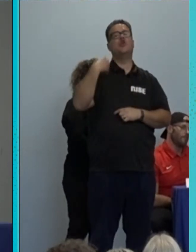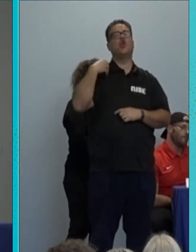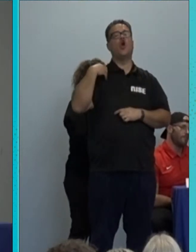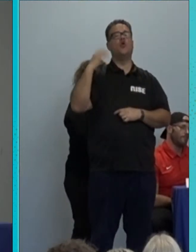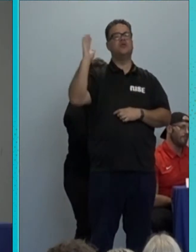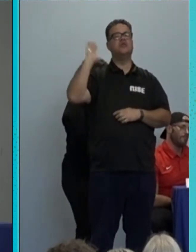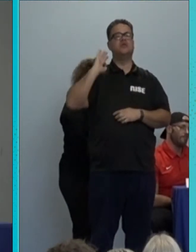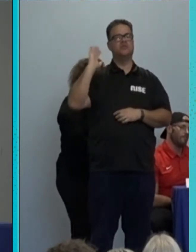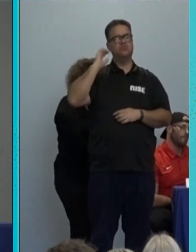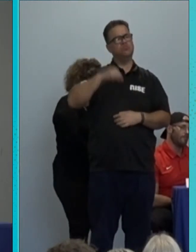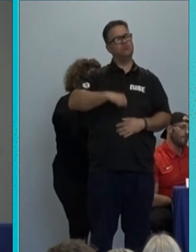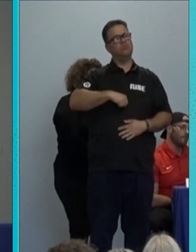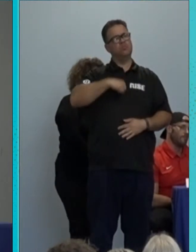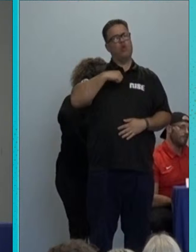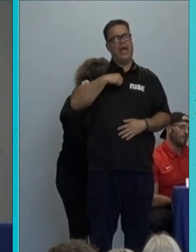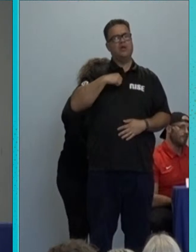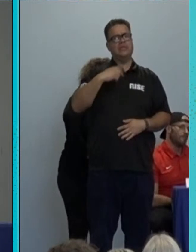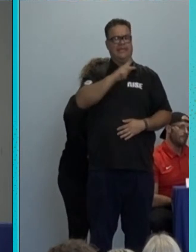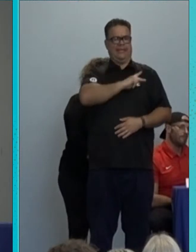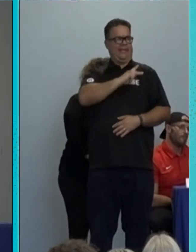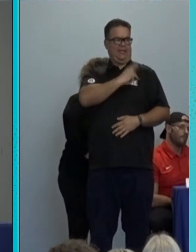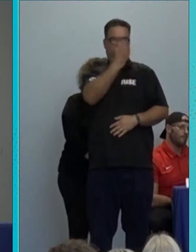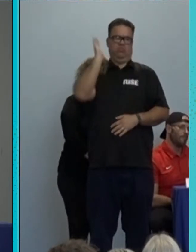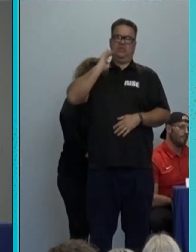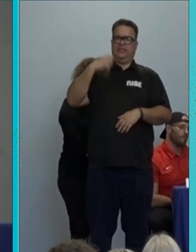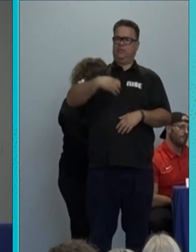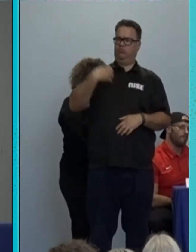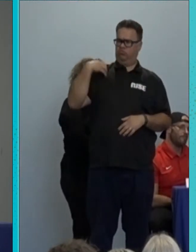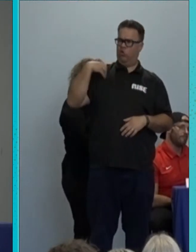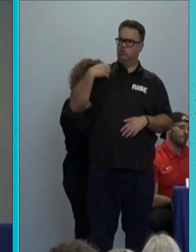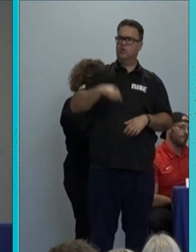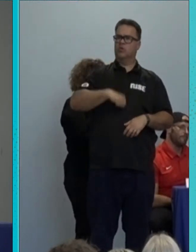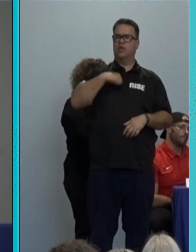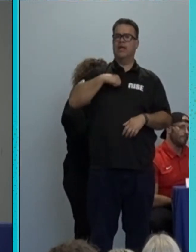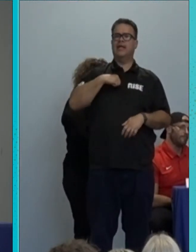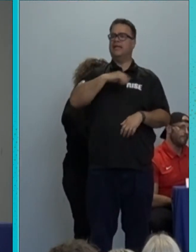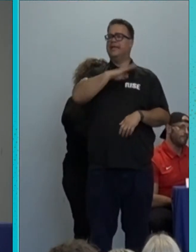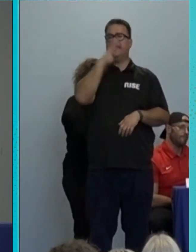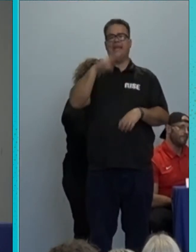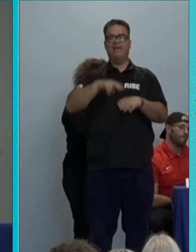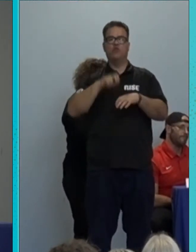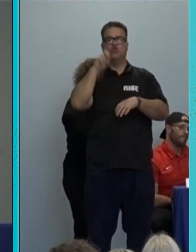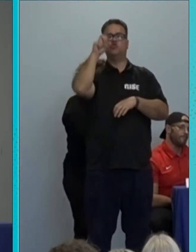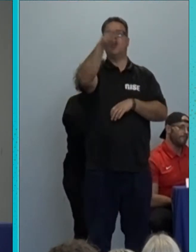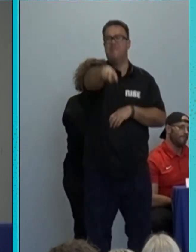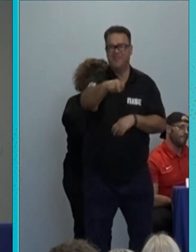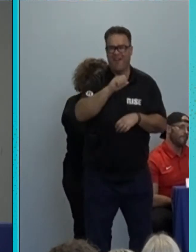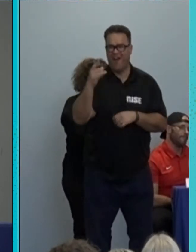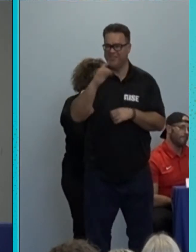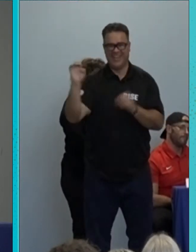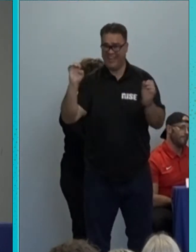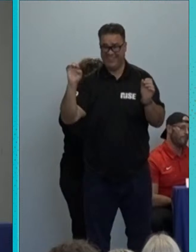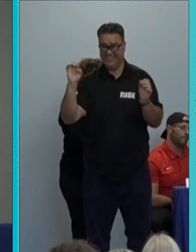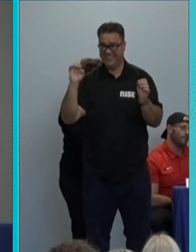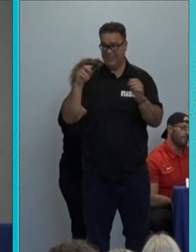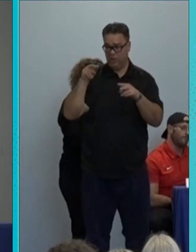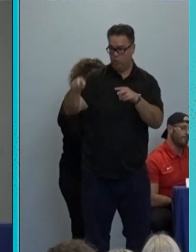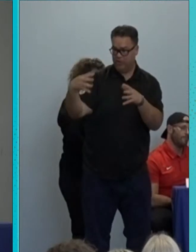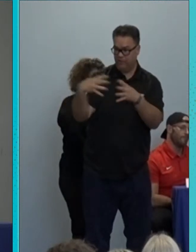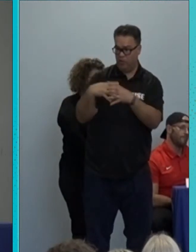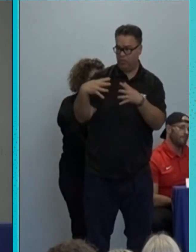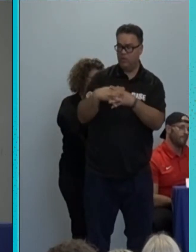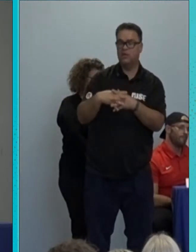very proud, Keith's coach at the time, that Keith never jumped off sides.